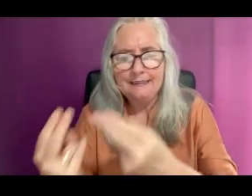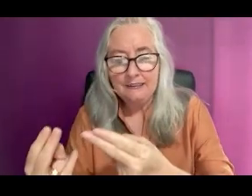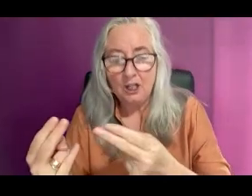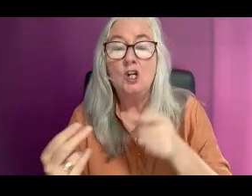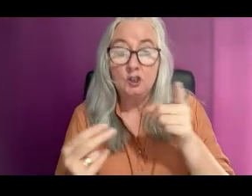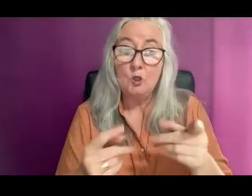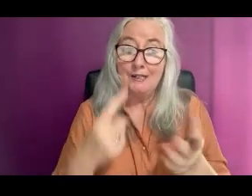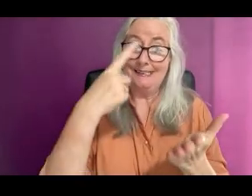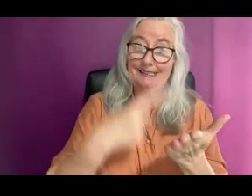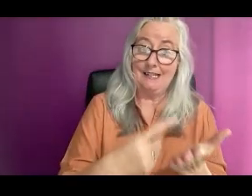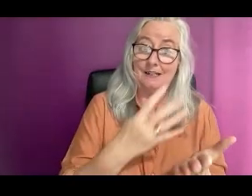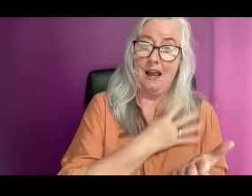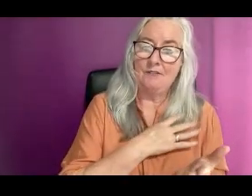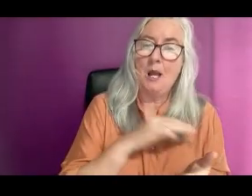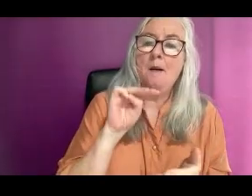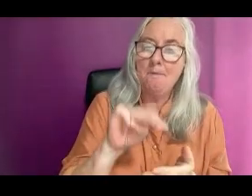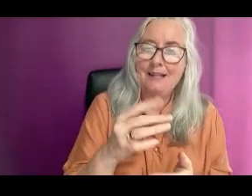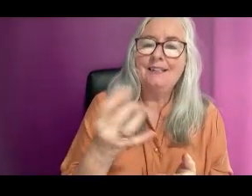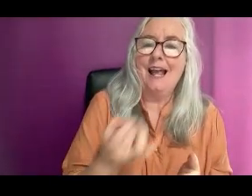may require workplace needs assessment.